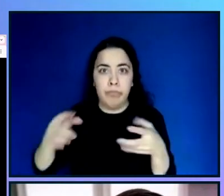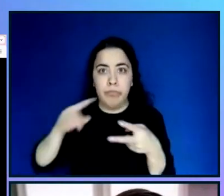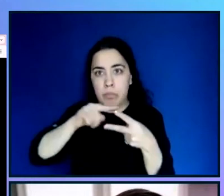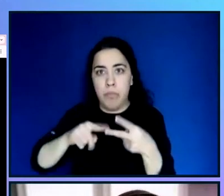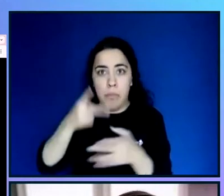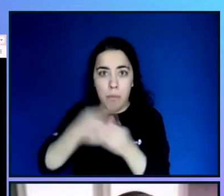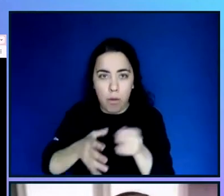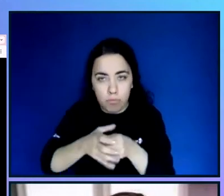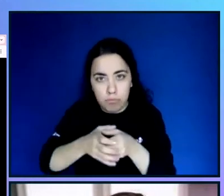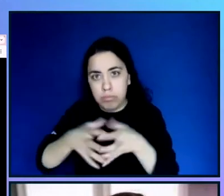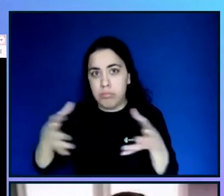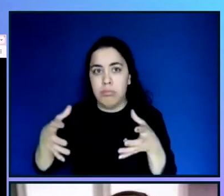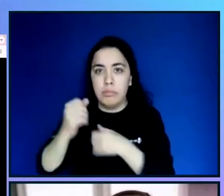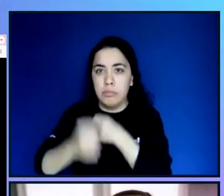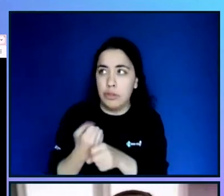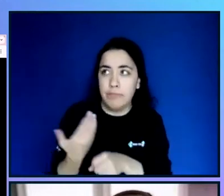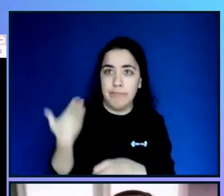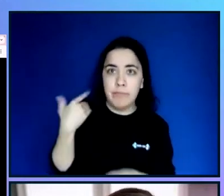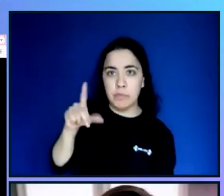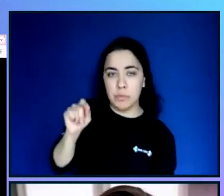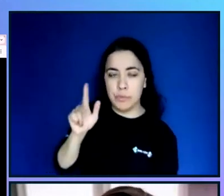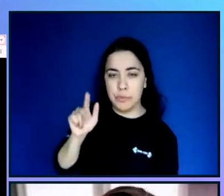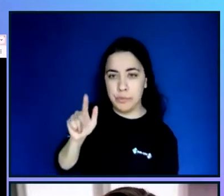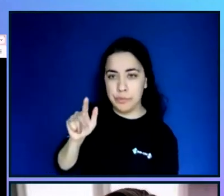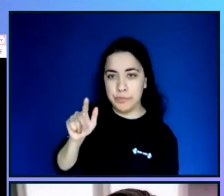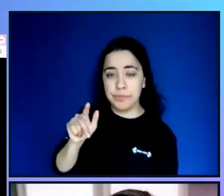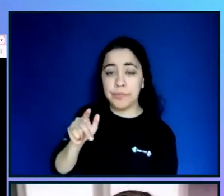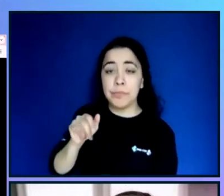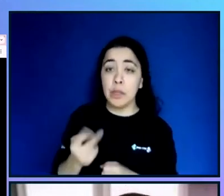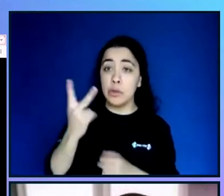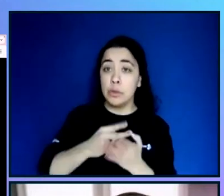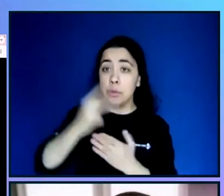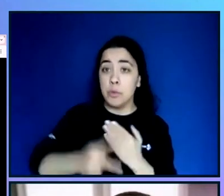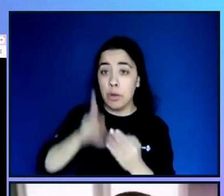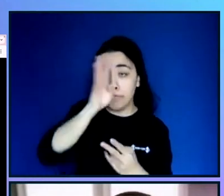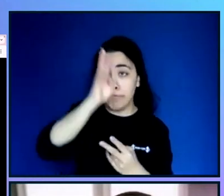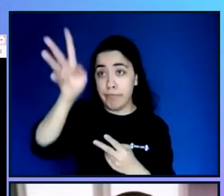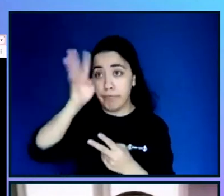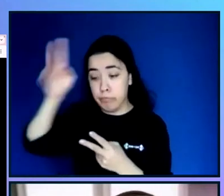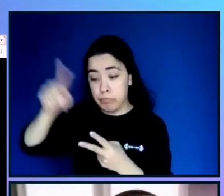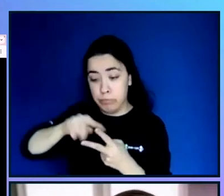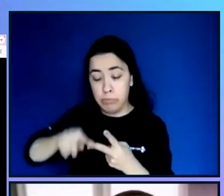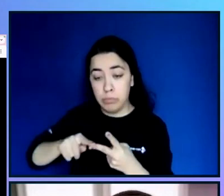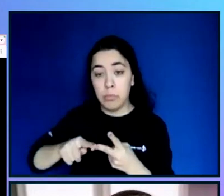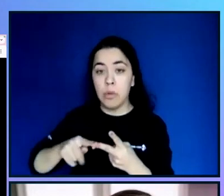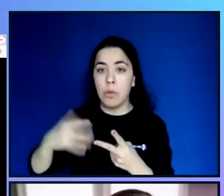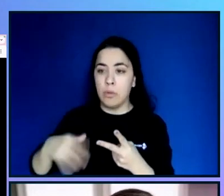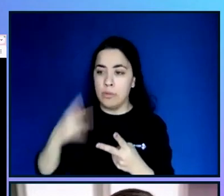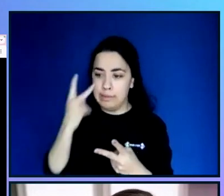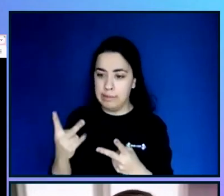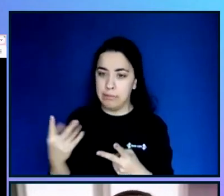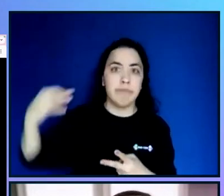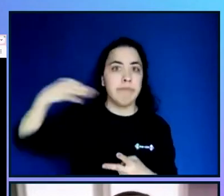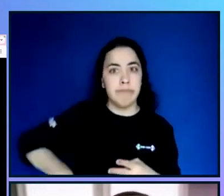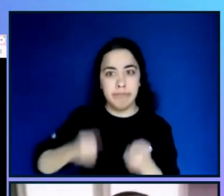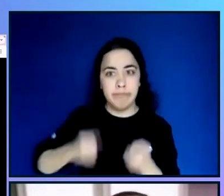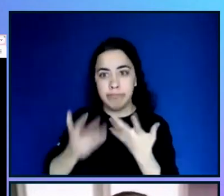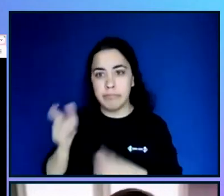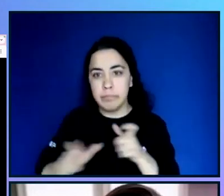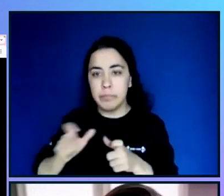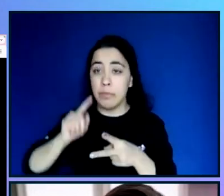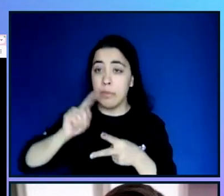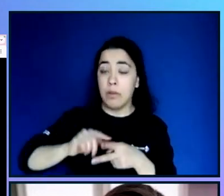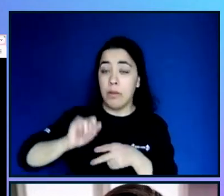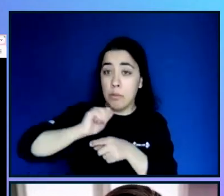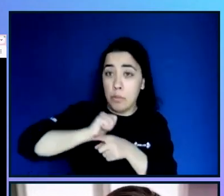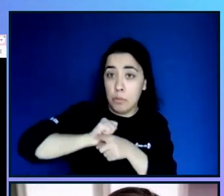In development of these two programs, you've been able to see the fruits of our labor. Our champions in bootcamp, we